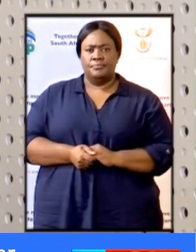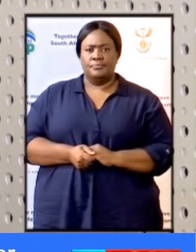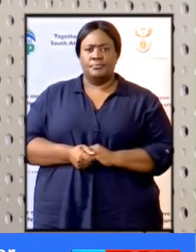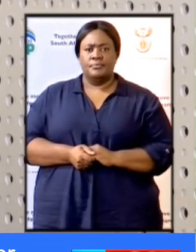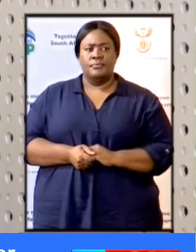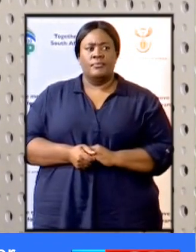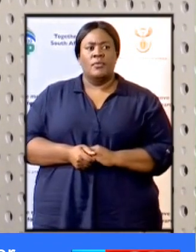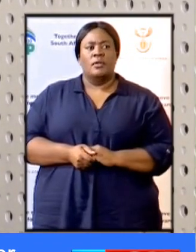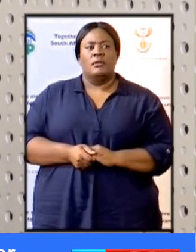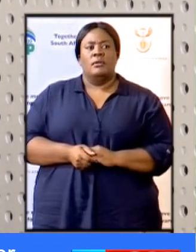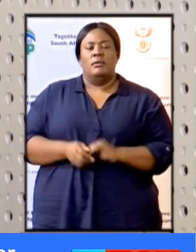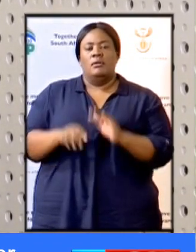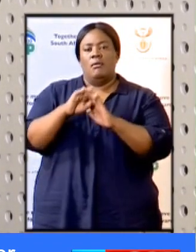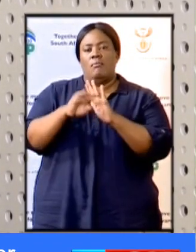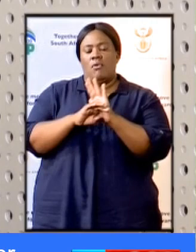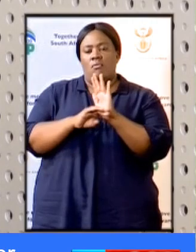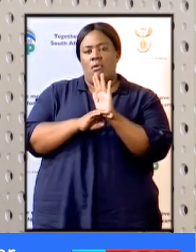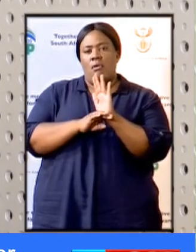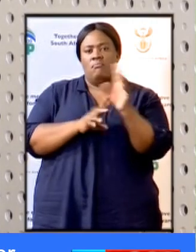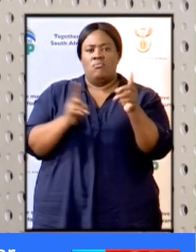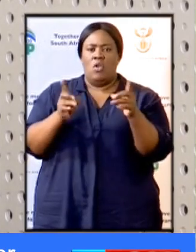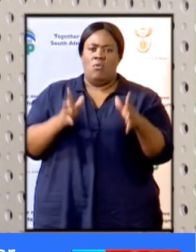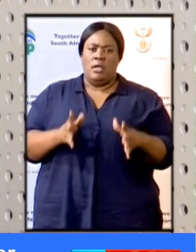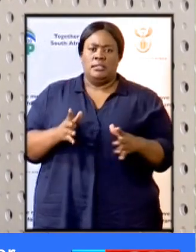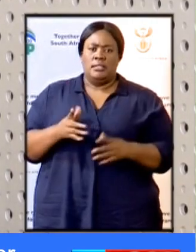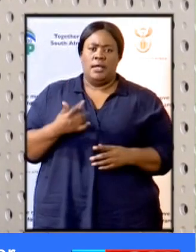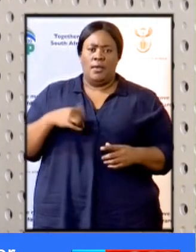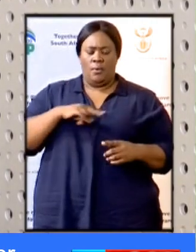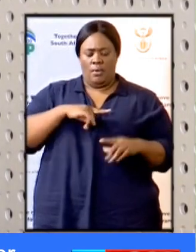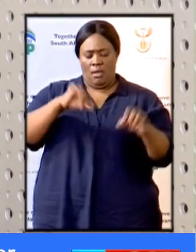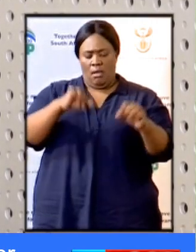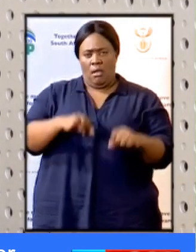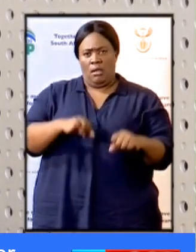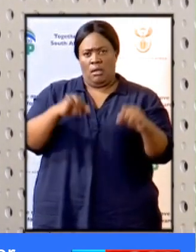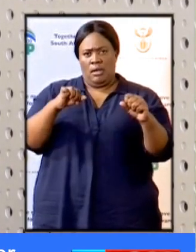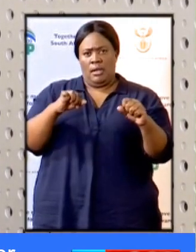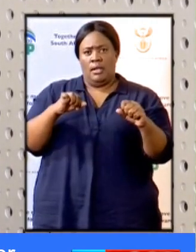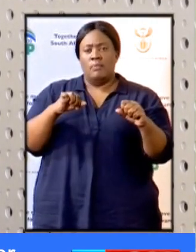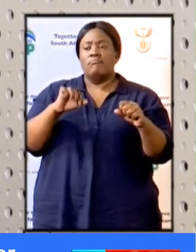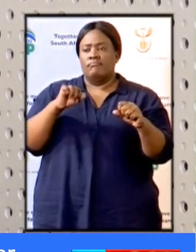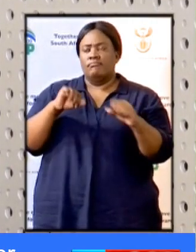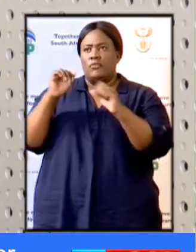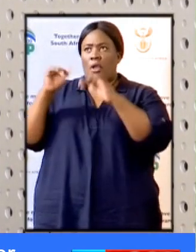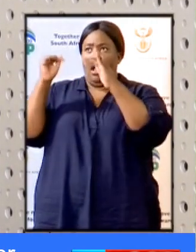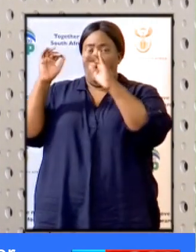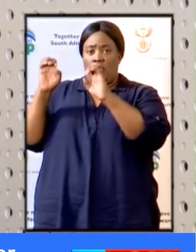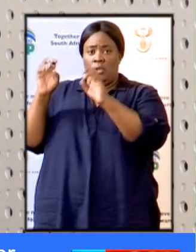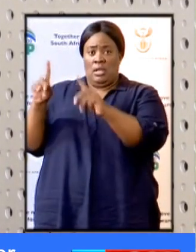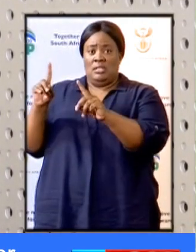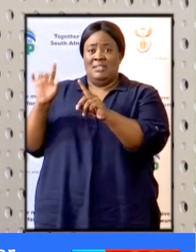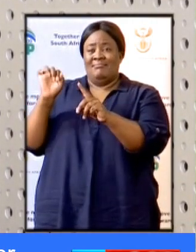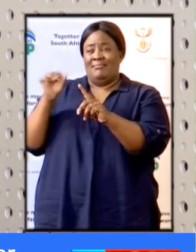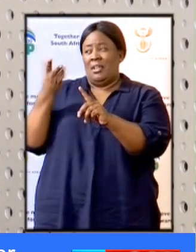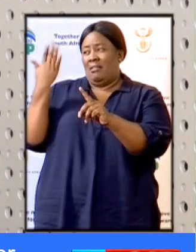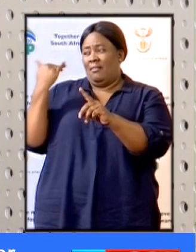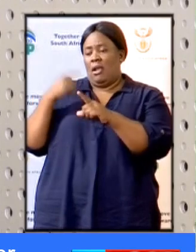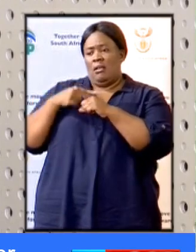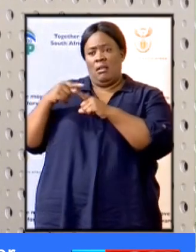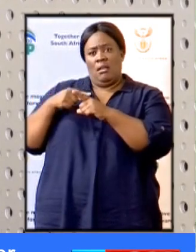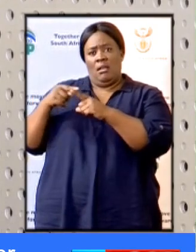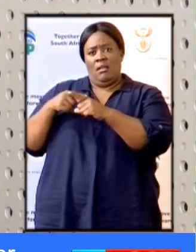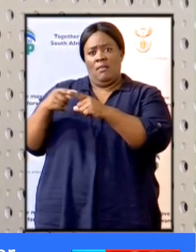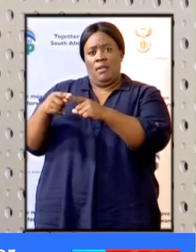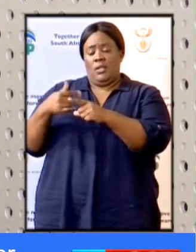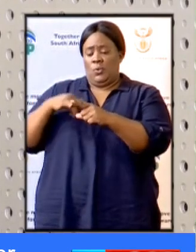So, Program Director, we agree with higher education that in the past few weeks, as